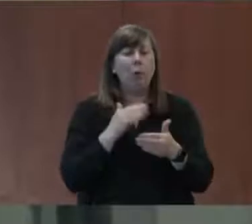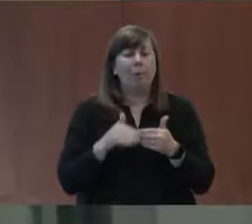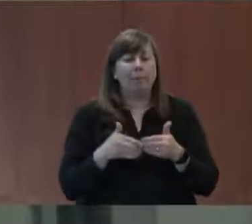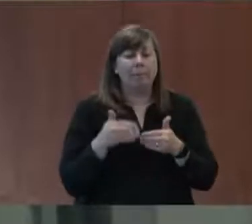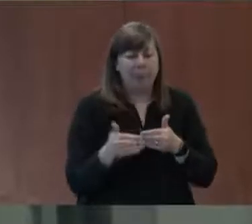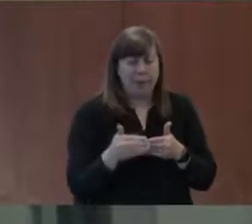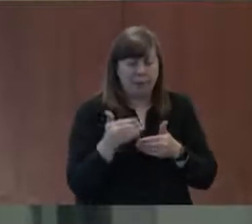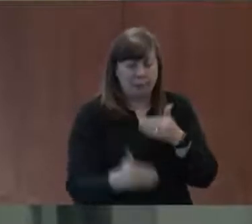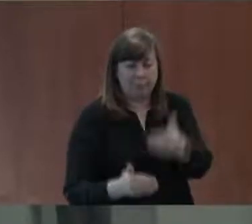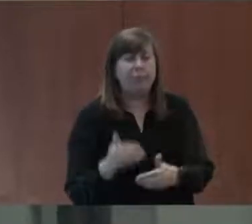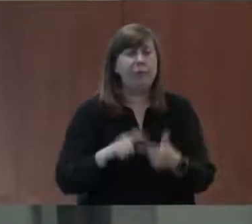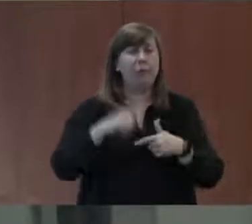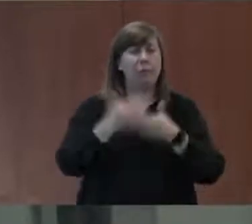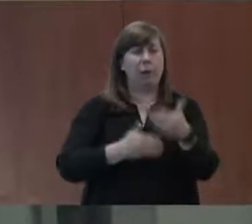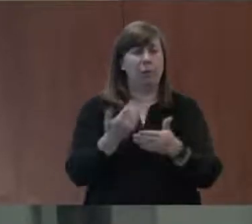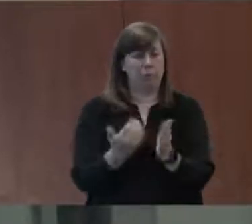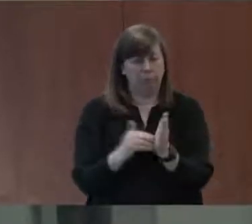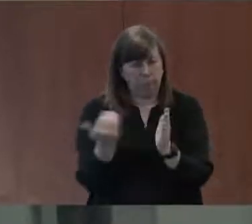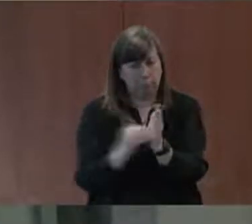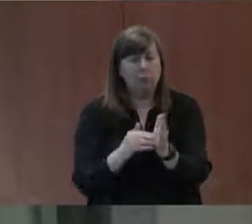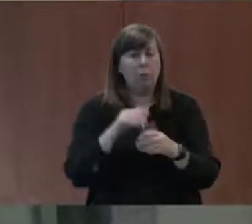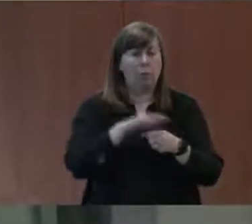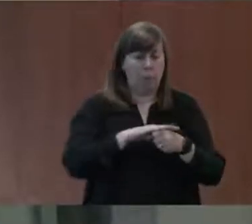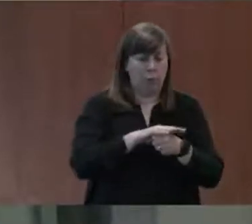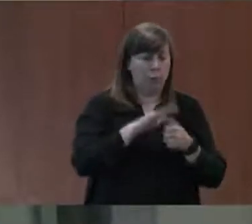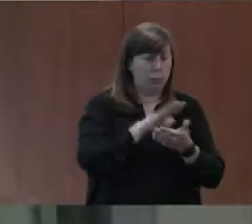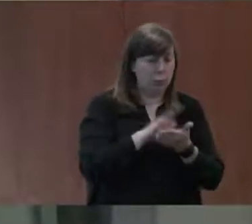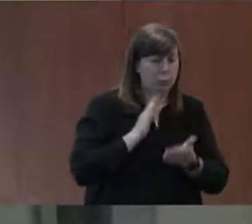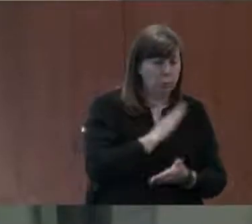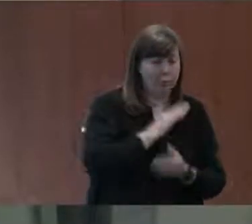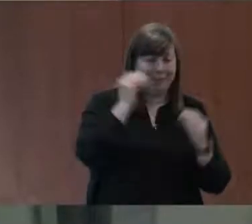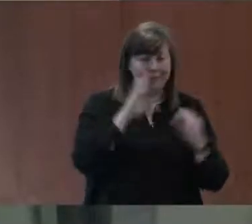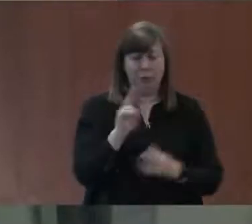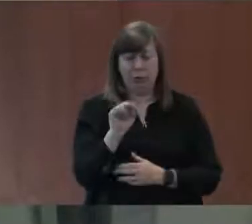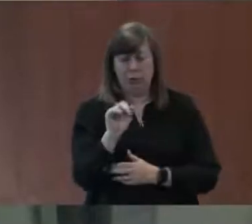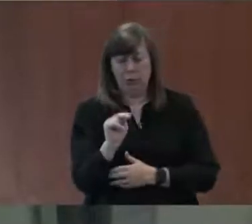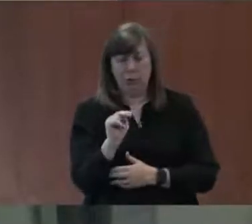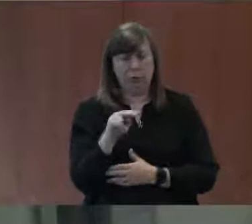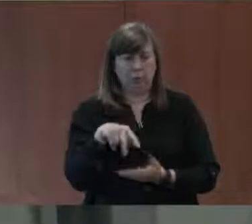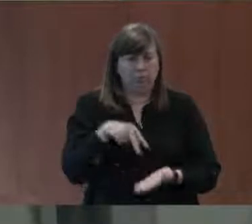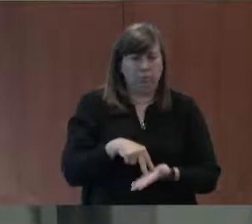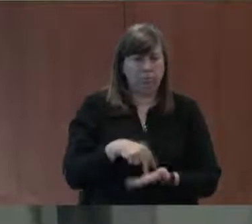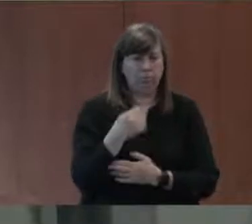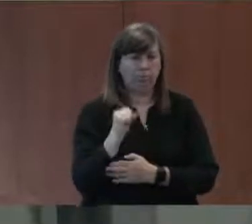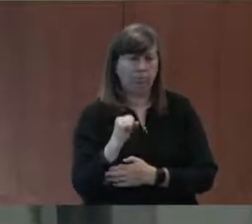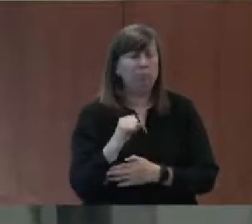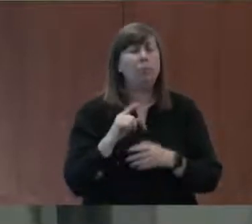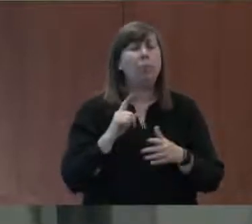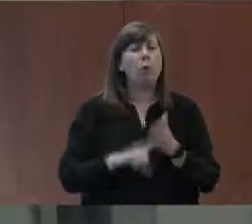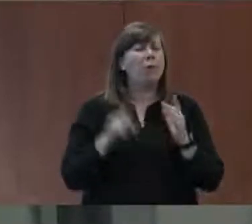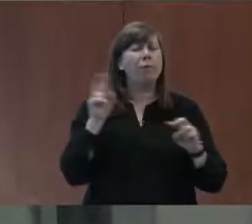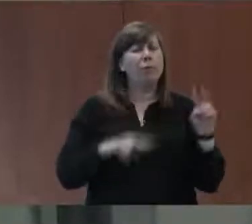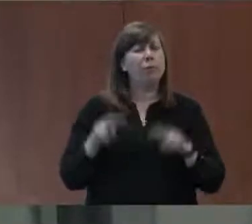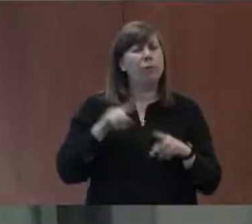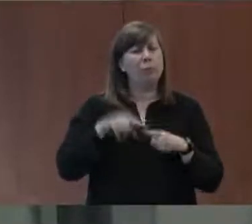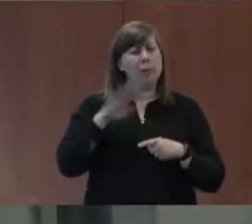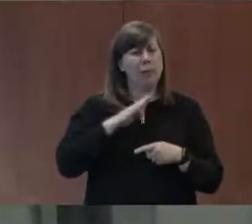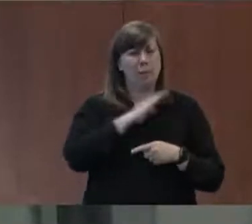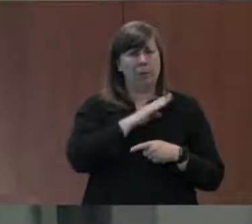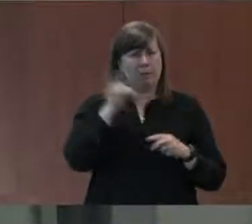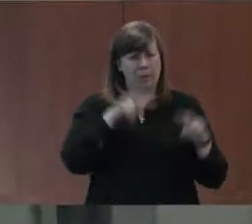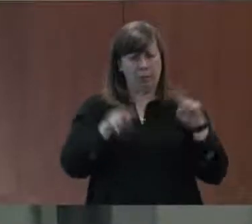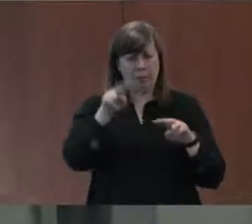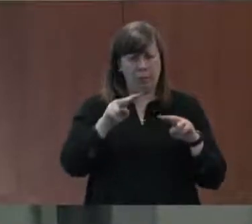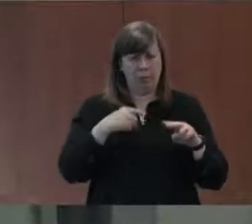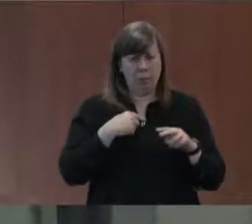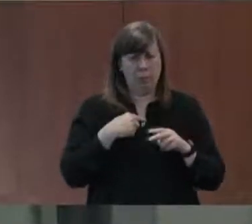And this process will continue to repeat until local school boards and local teachers unions take a stand. But what have they observed? In the case of this board, they observed you